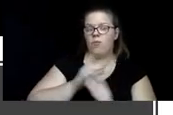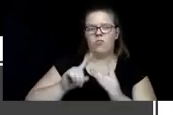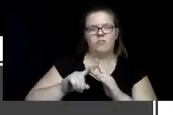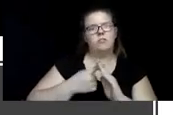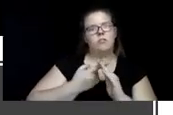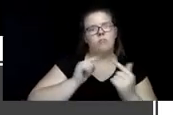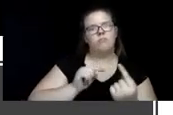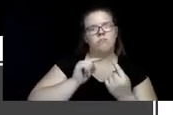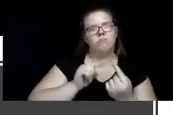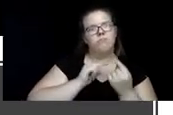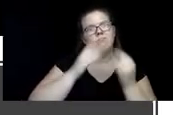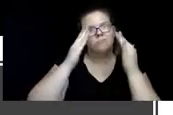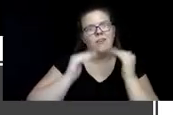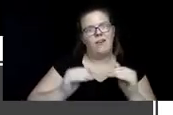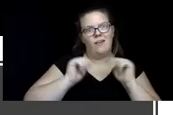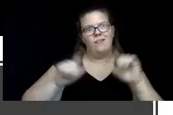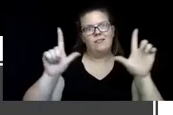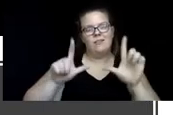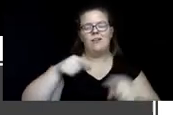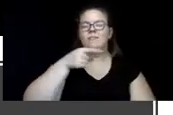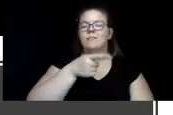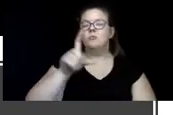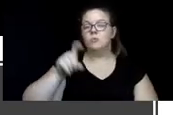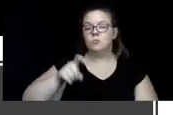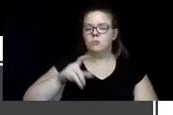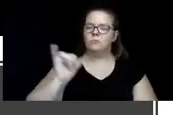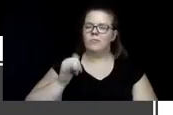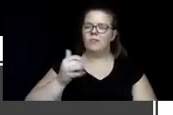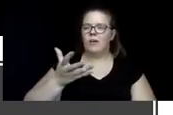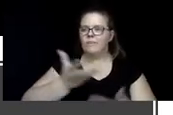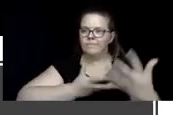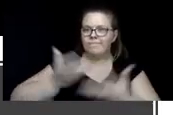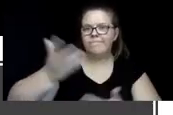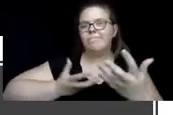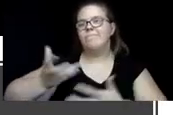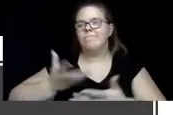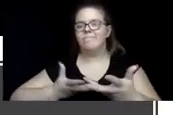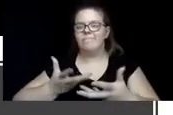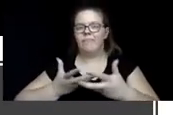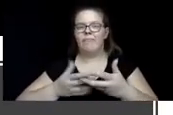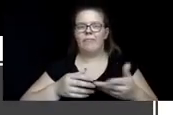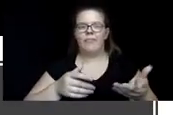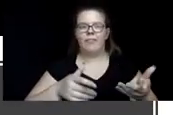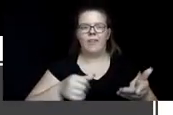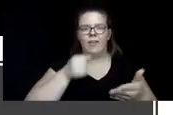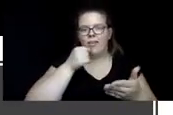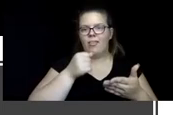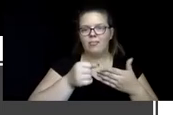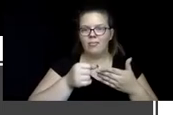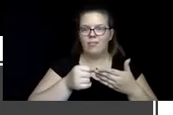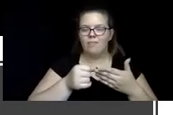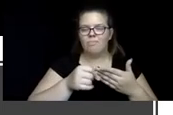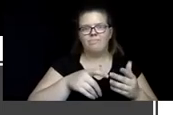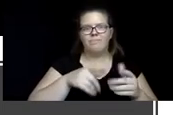about this next slide coming up. This was supposed to be like an interactive letter jumble that I think probably